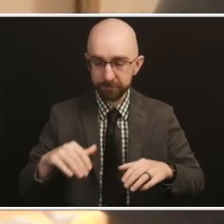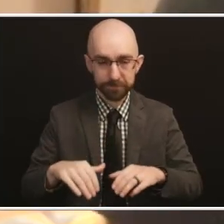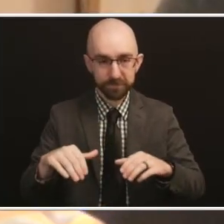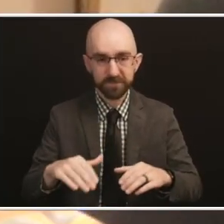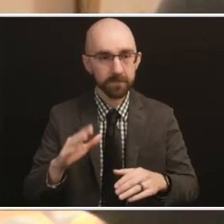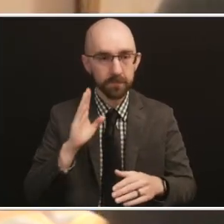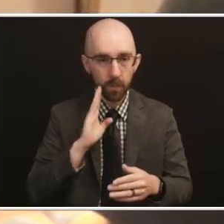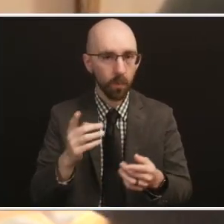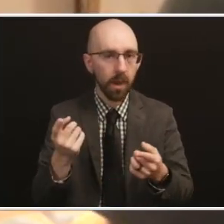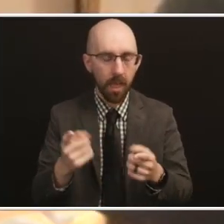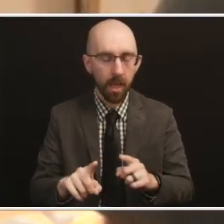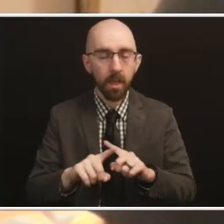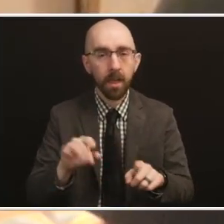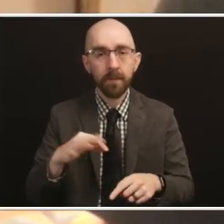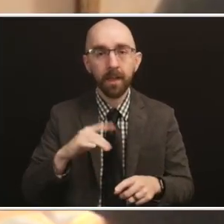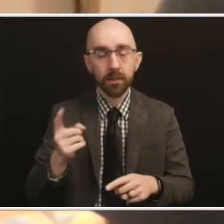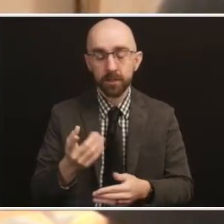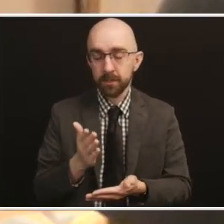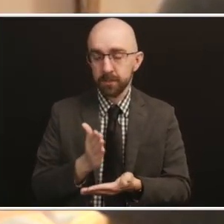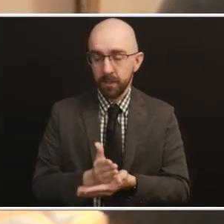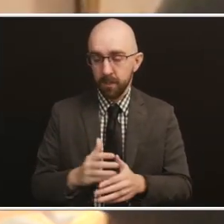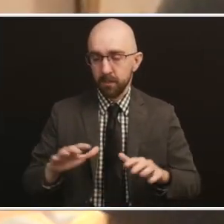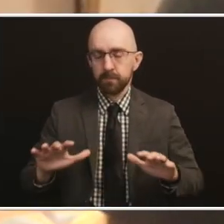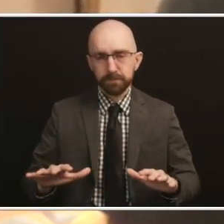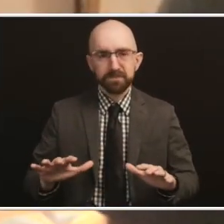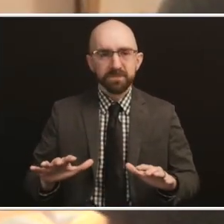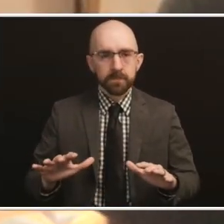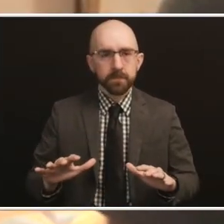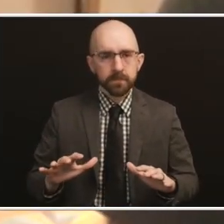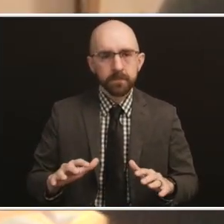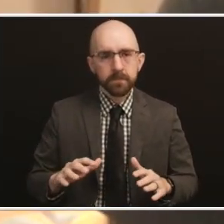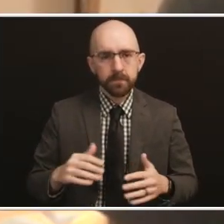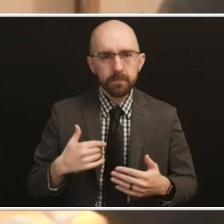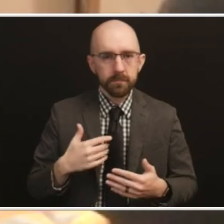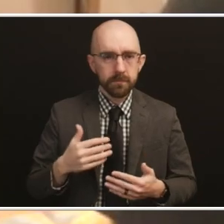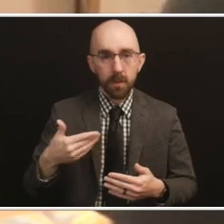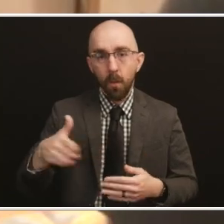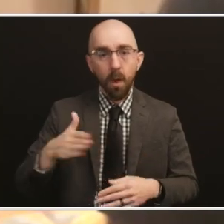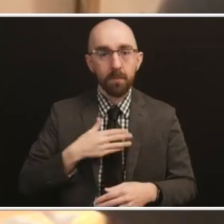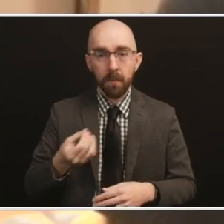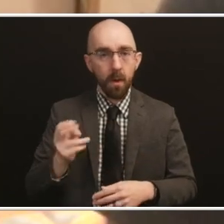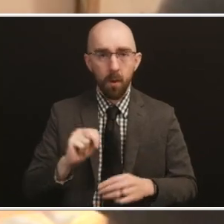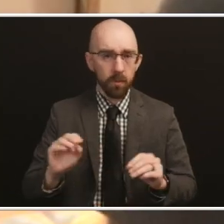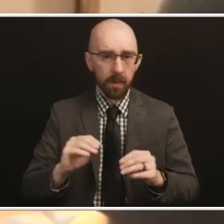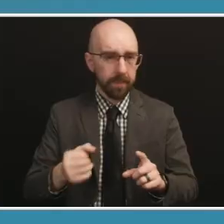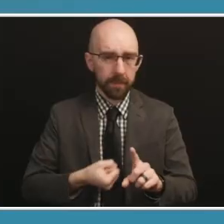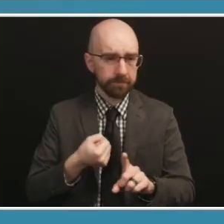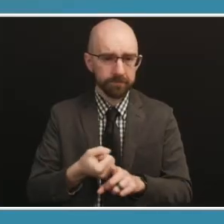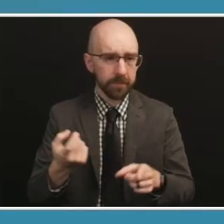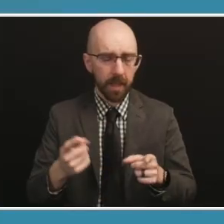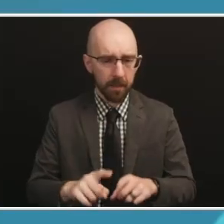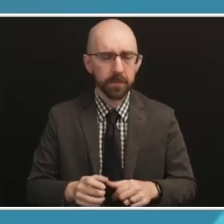would happen, but if I just stopped what I was doing and go off on my own, nothing ever happened. Kay,